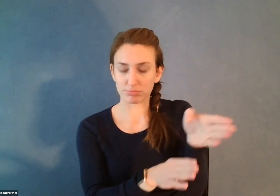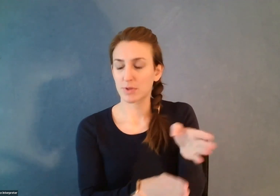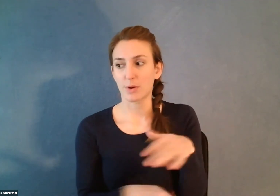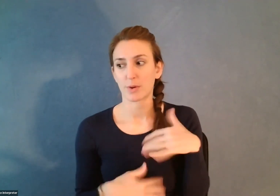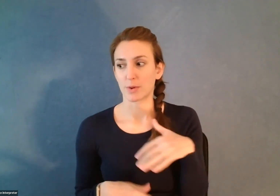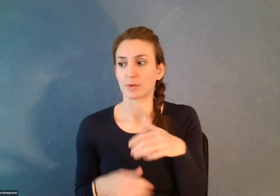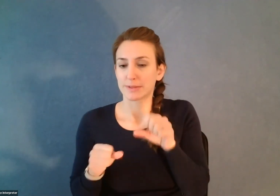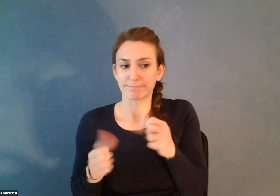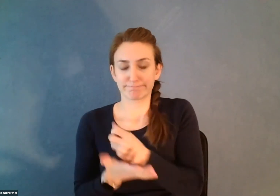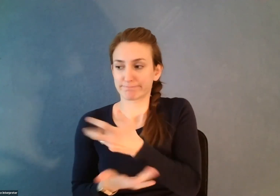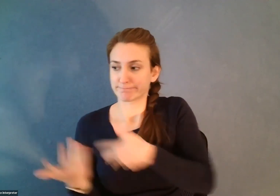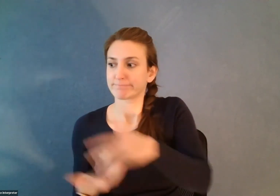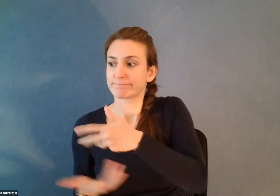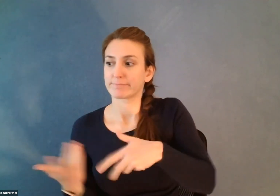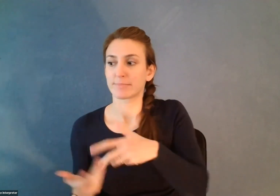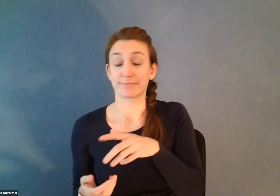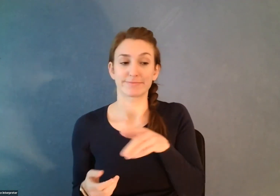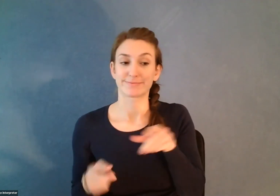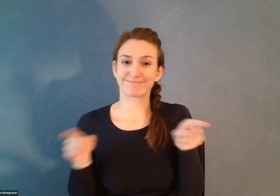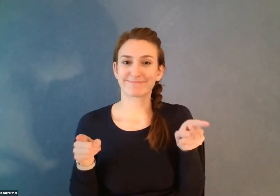significant experience that I've had.